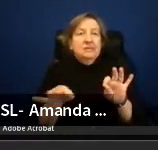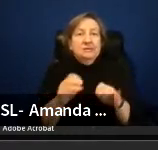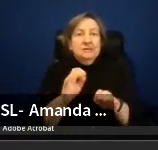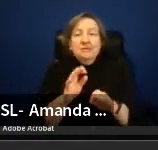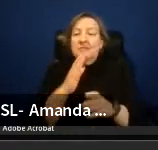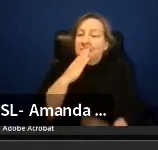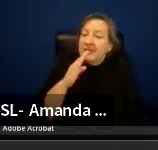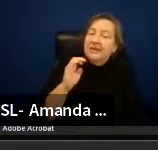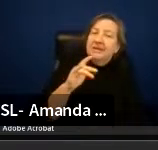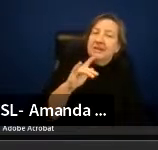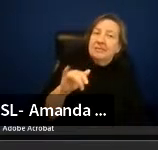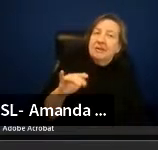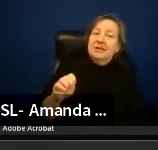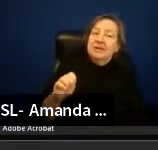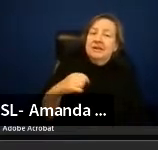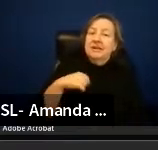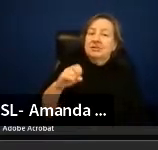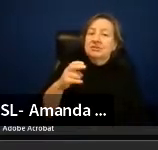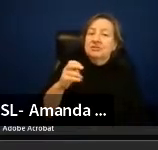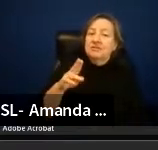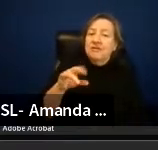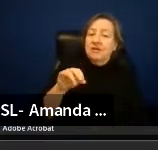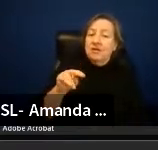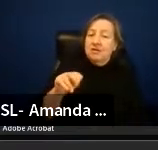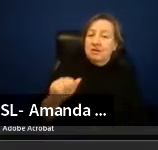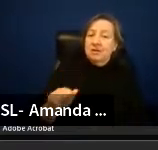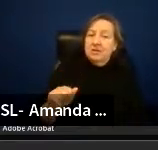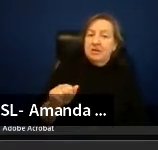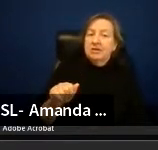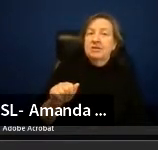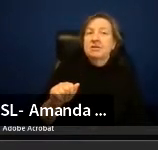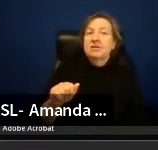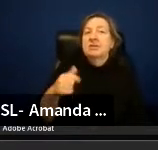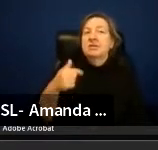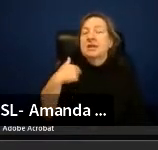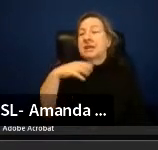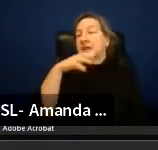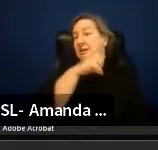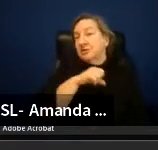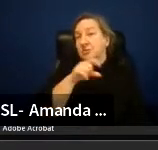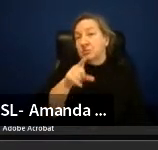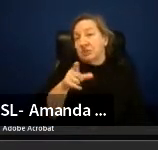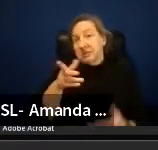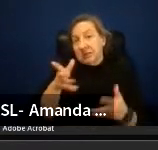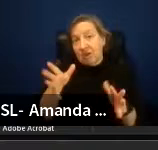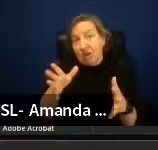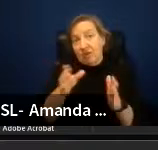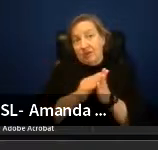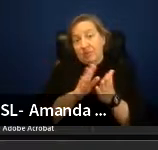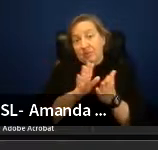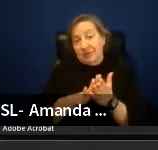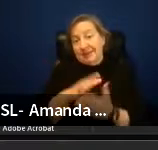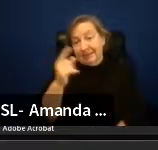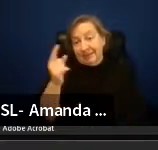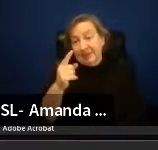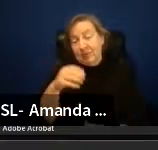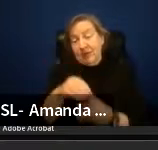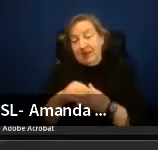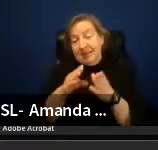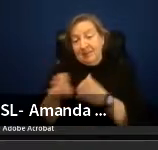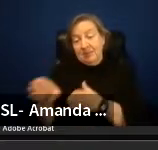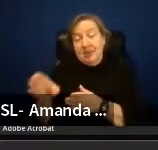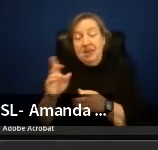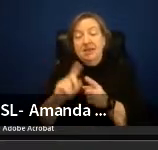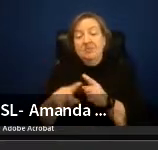Thanks, Emily. I have Shavana and then Holly. I'm assuming this is already noted somewhere in the plan, but